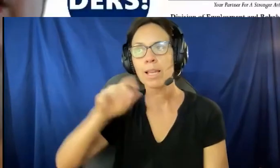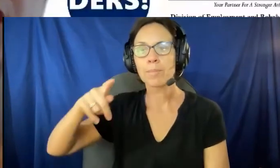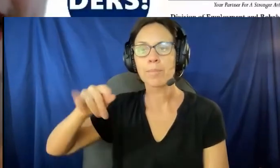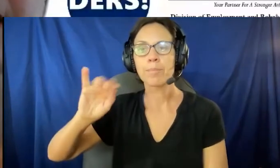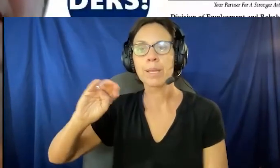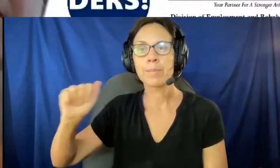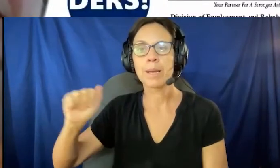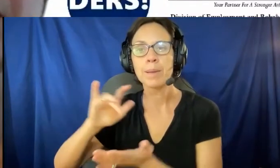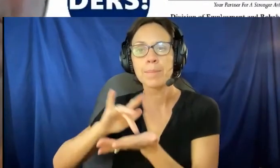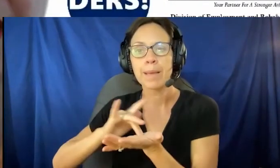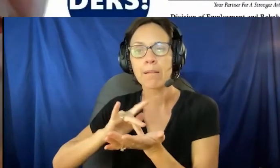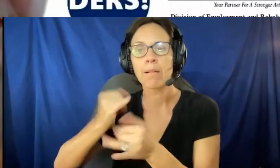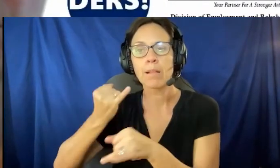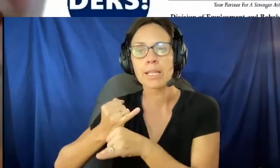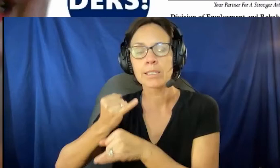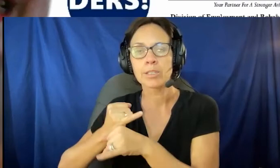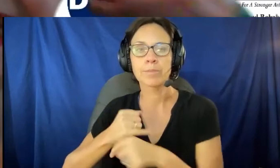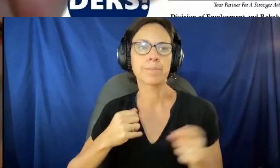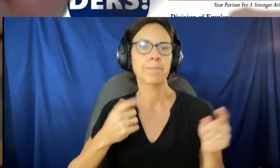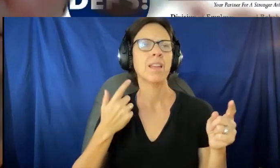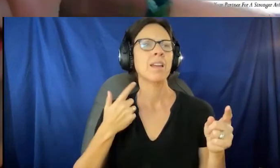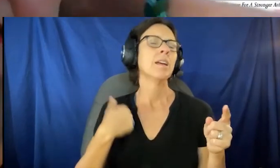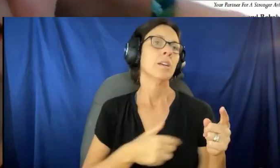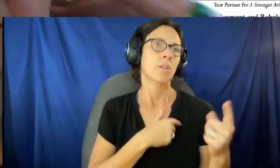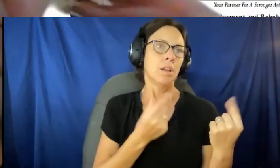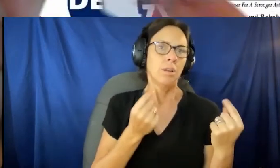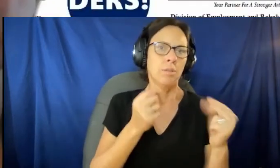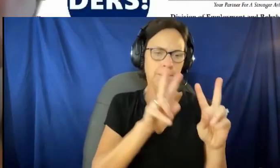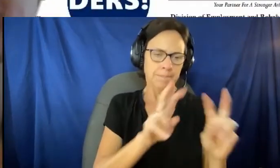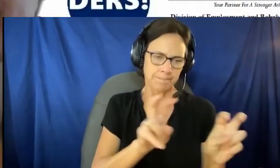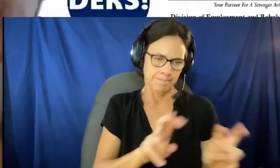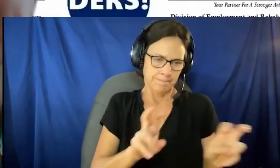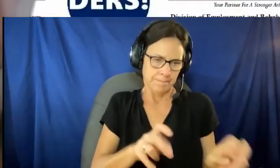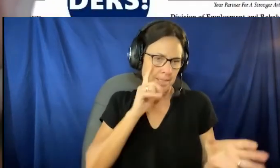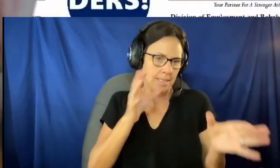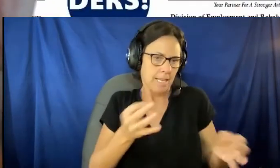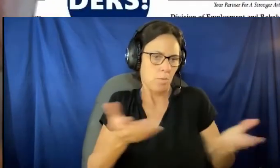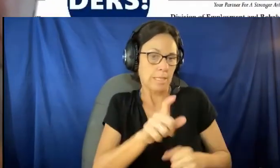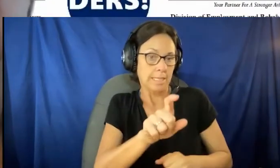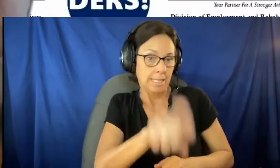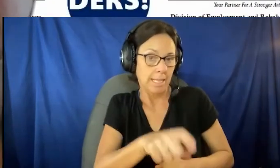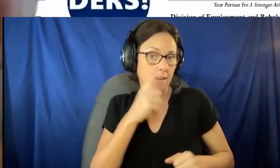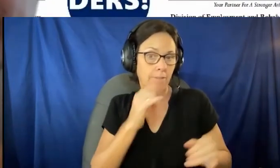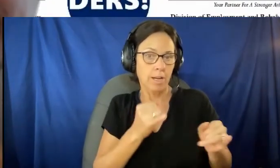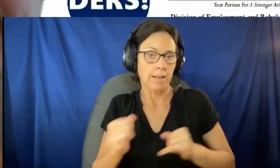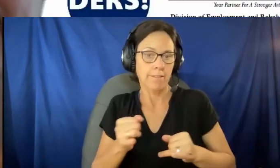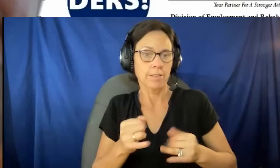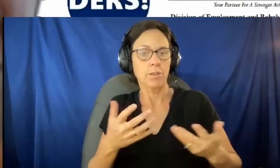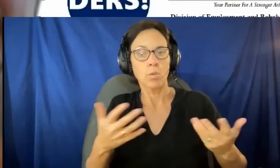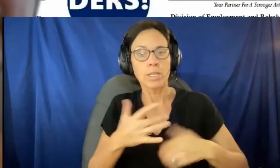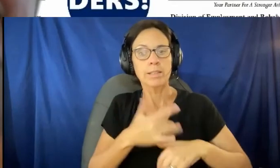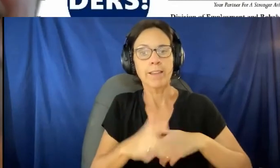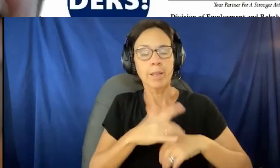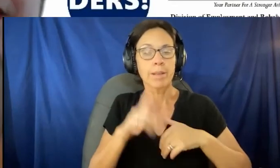We look at what's needed by the individual, what's available to provide that